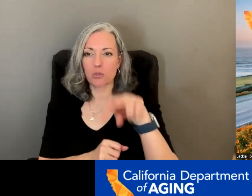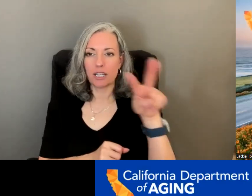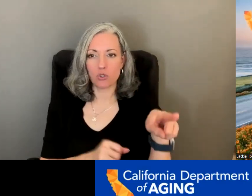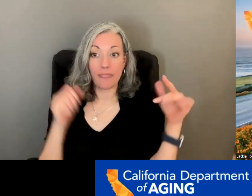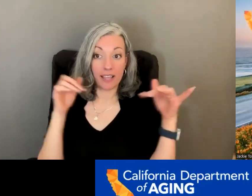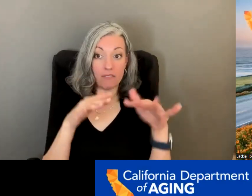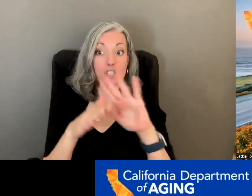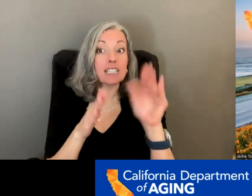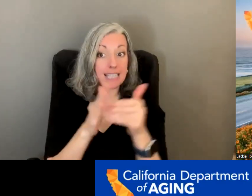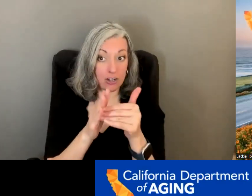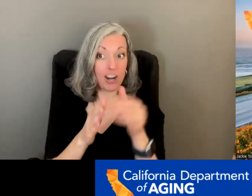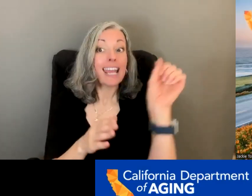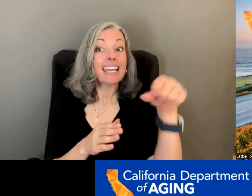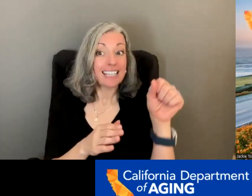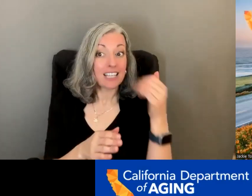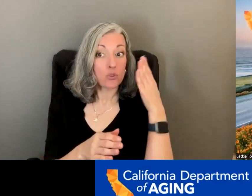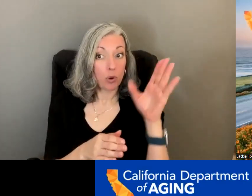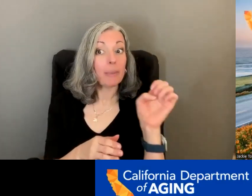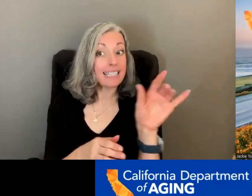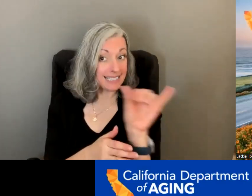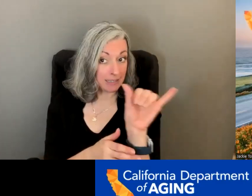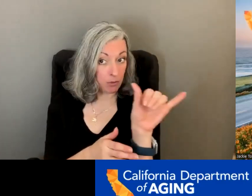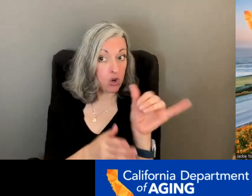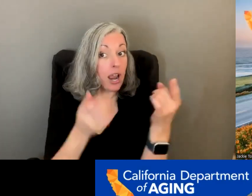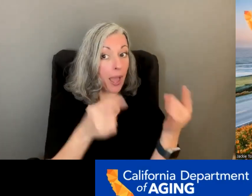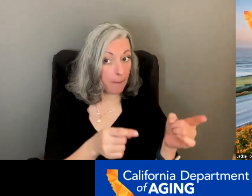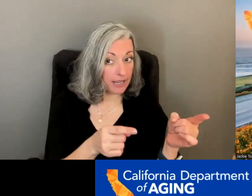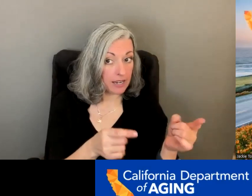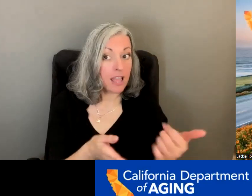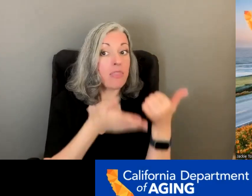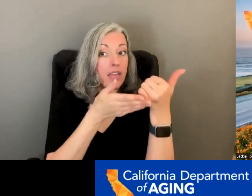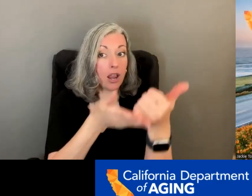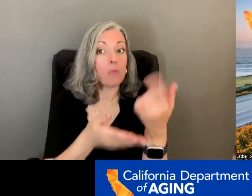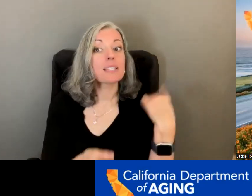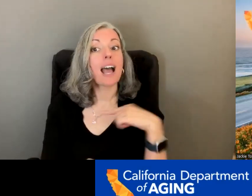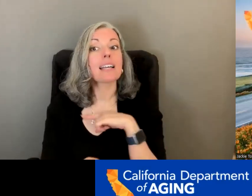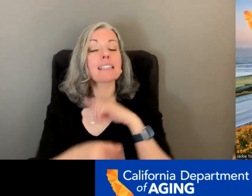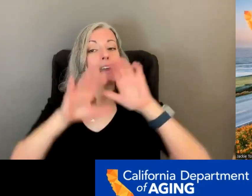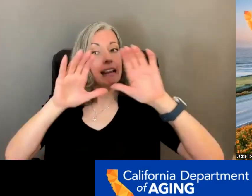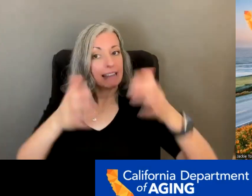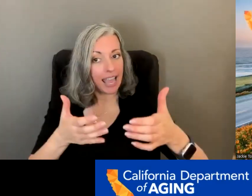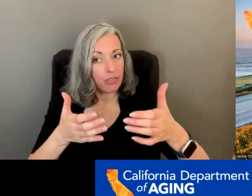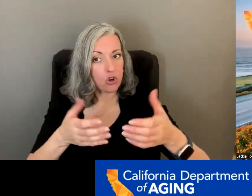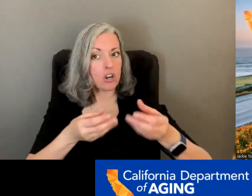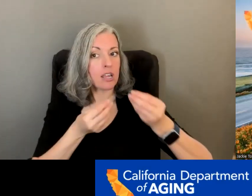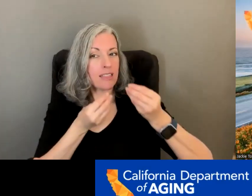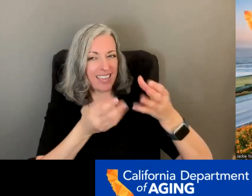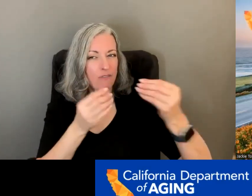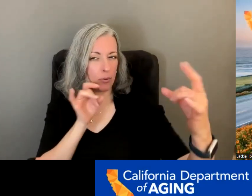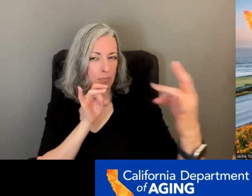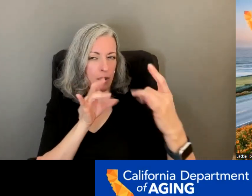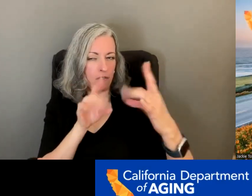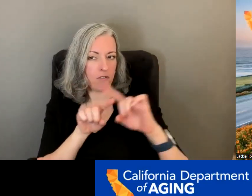And yes, this is going to be a similar event that helps us gather the input and feedback from